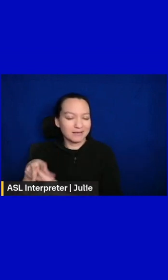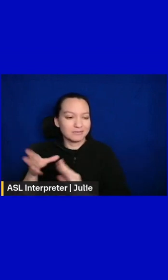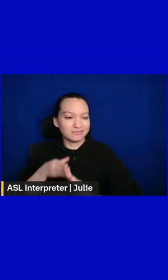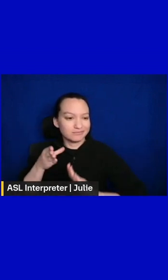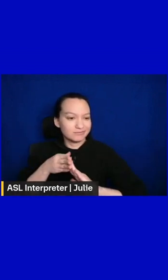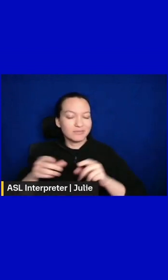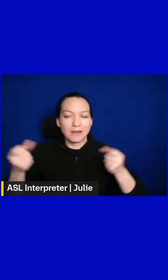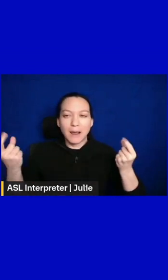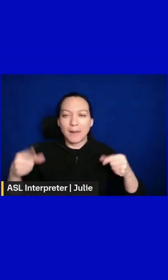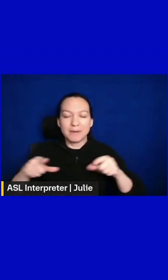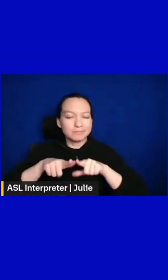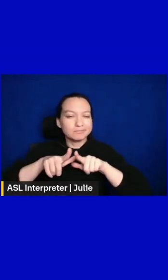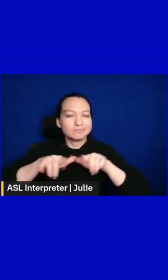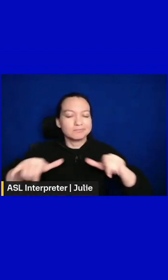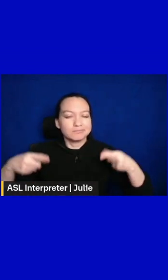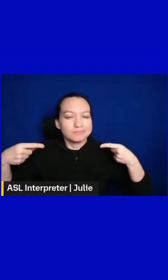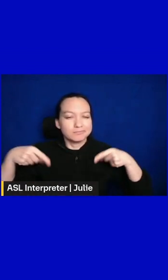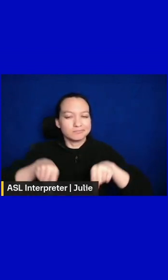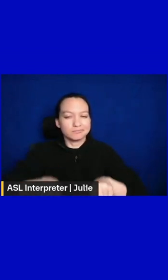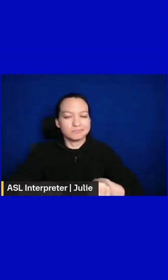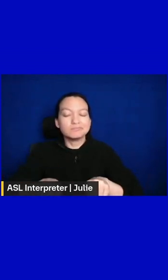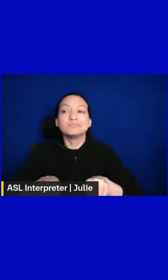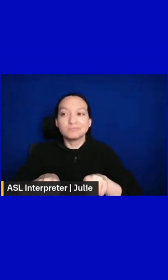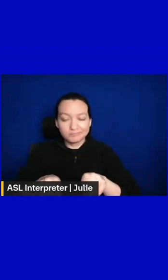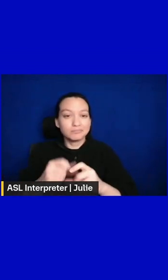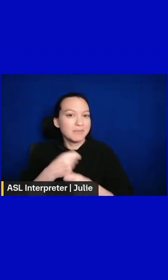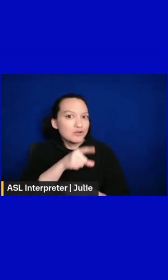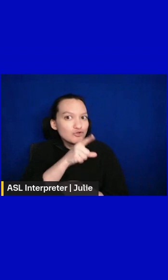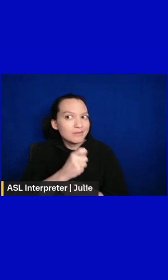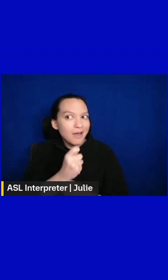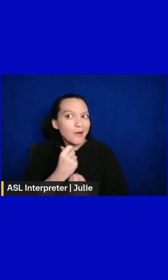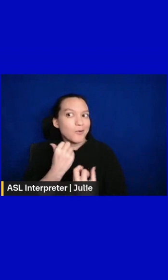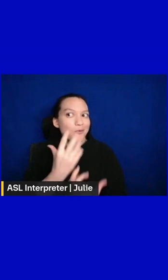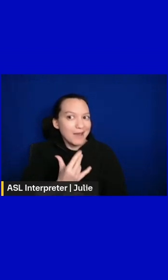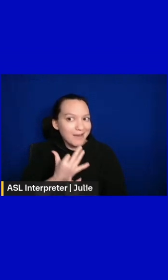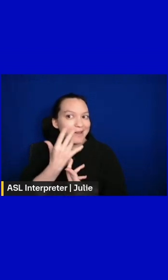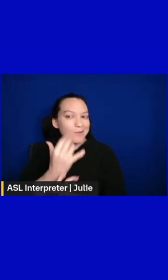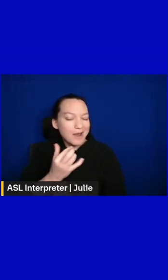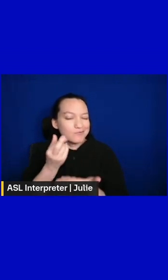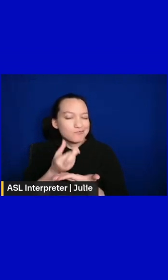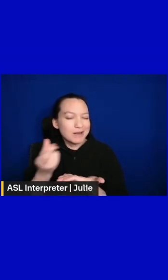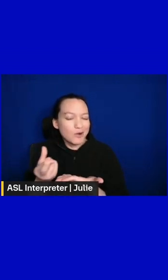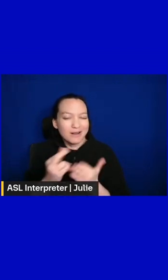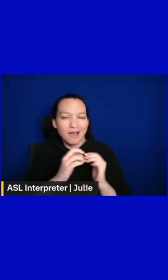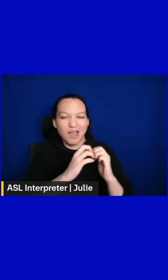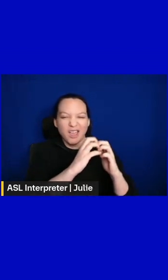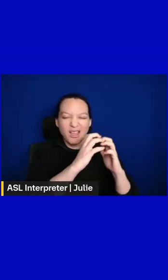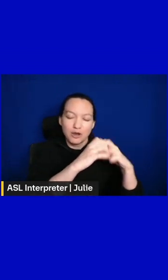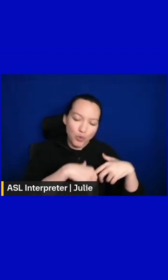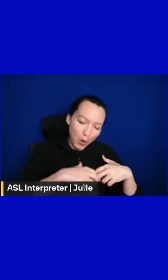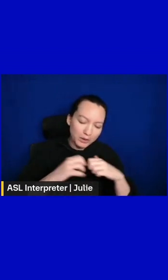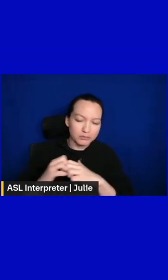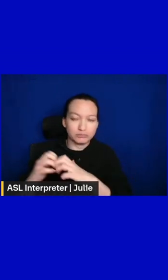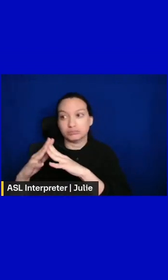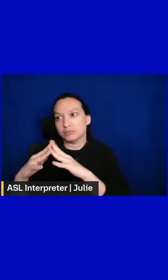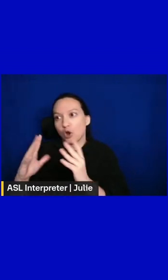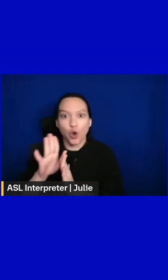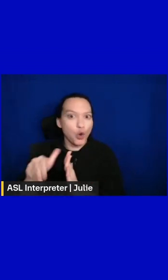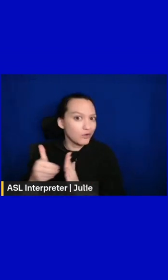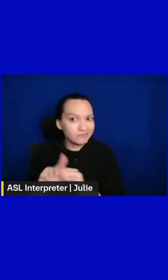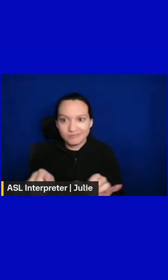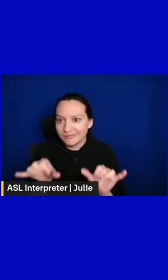in parallel and ensure that you're not waiting for resources to destroy and recreate all within the